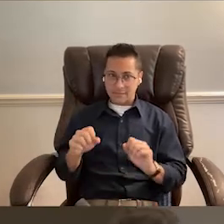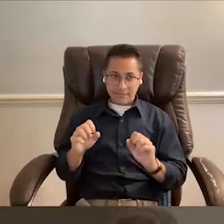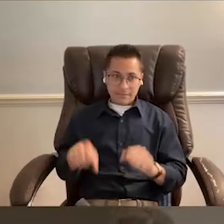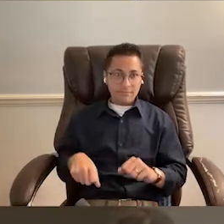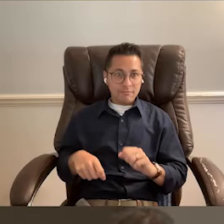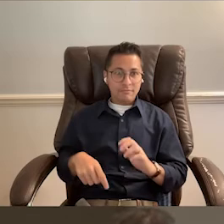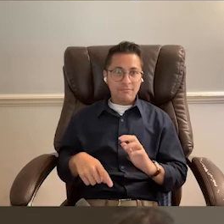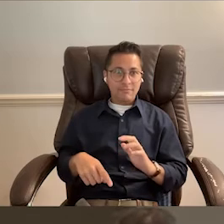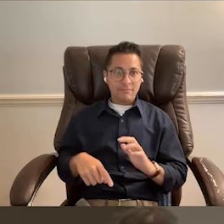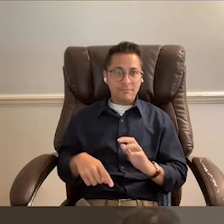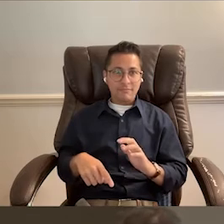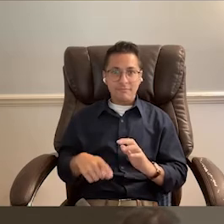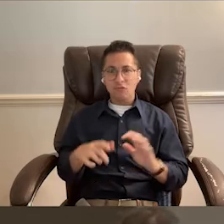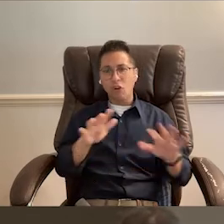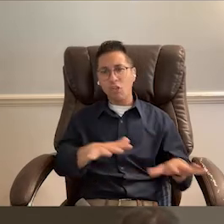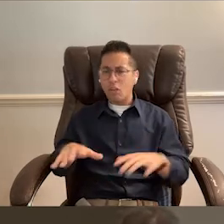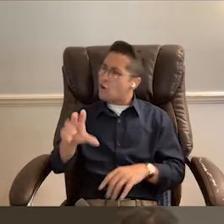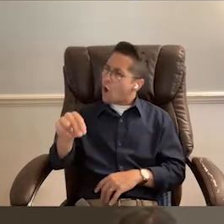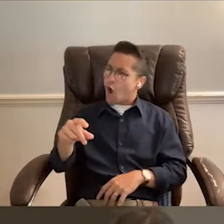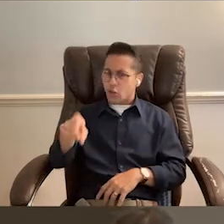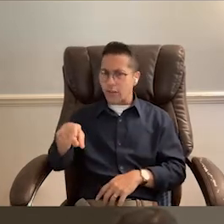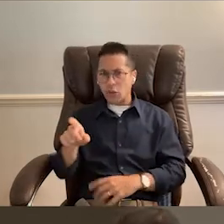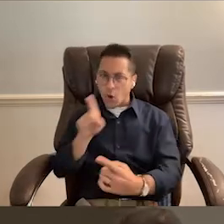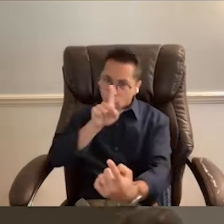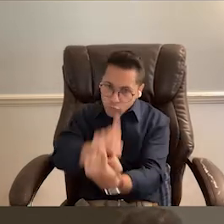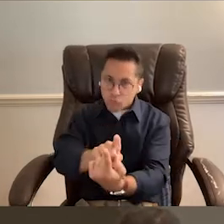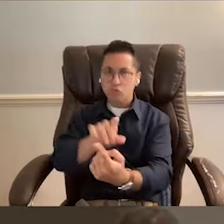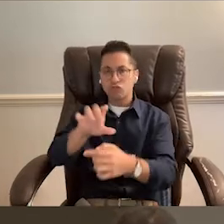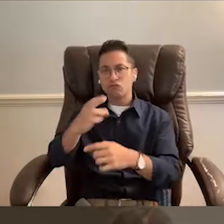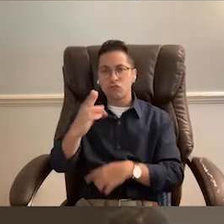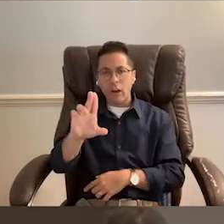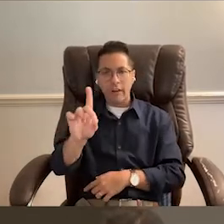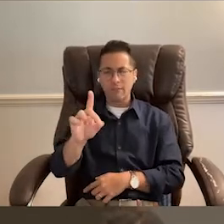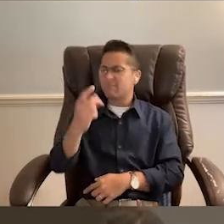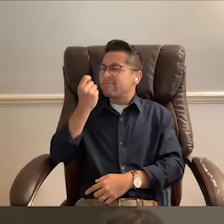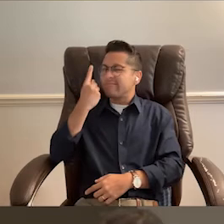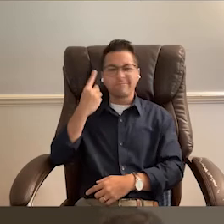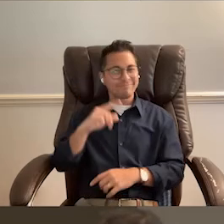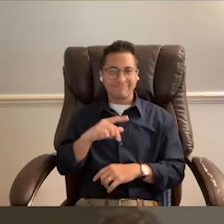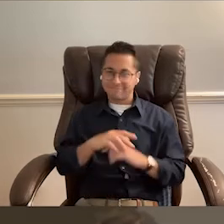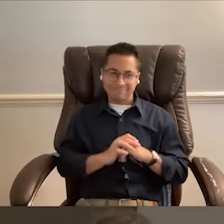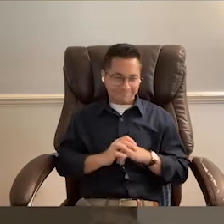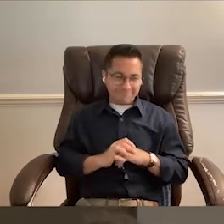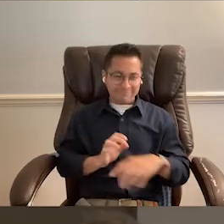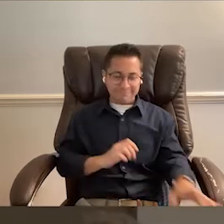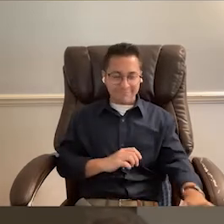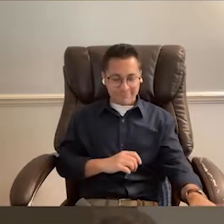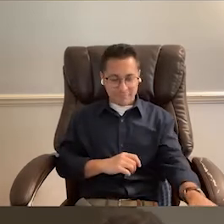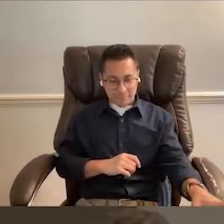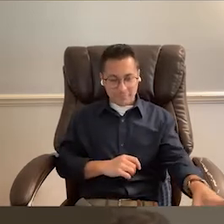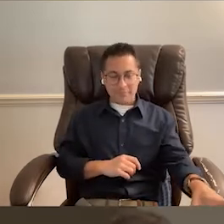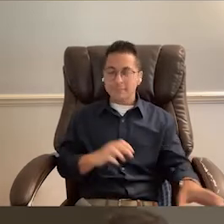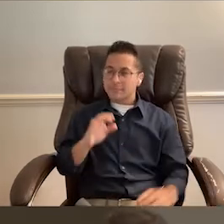Anyone else have questions? I for mean, her? no, it was a good question, like, obviously, because it can come across as, like, laid back when you need to come to your